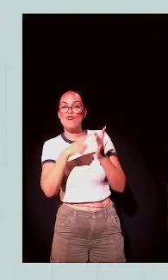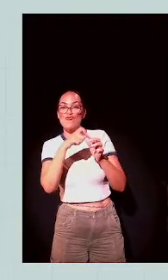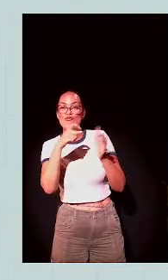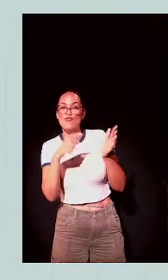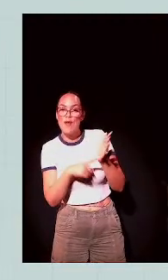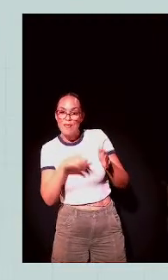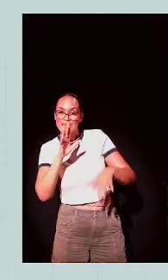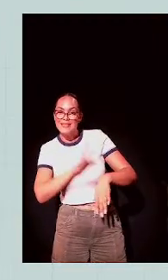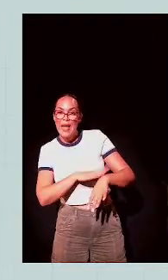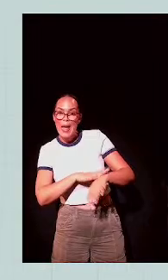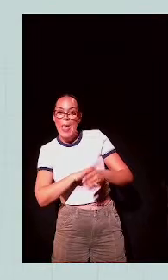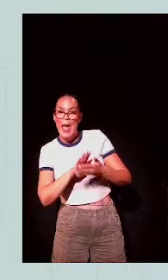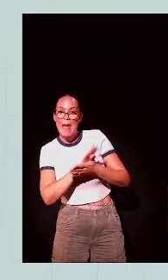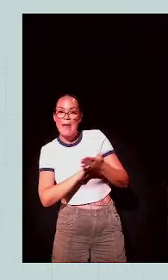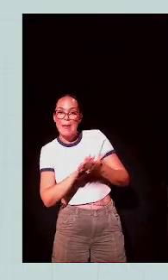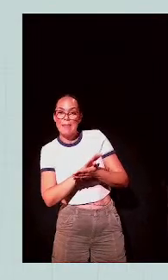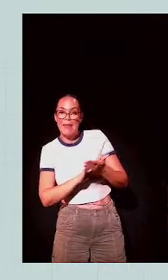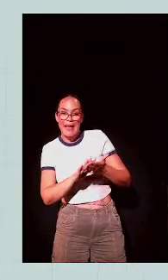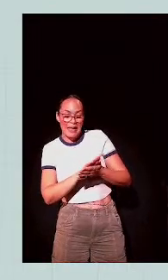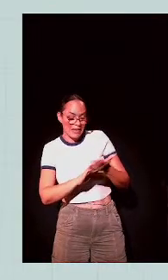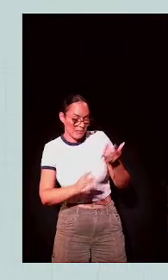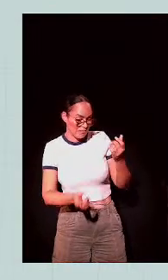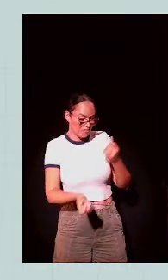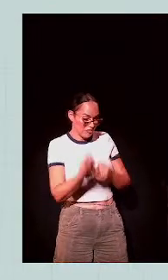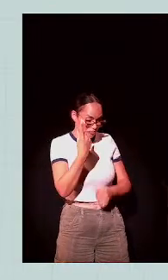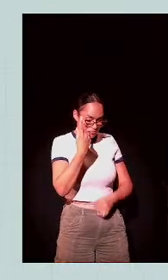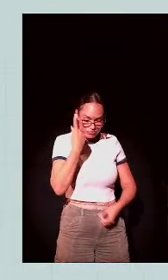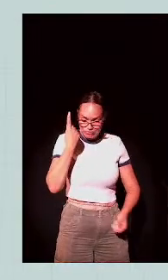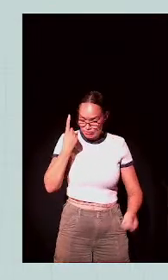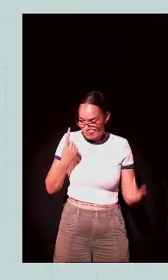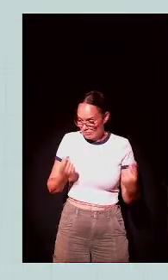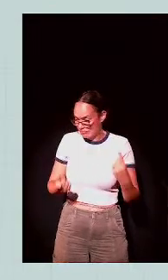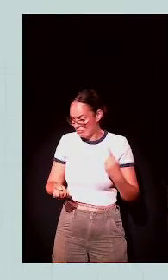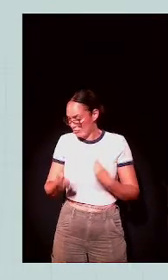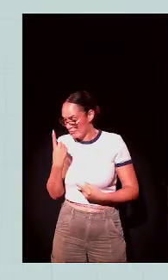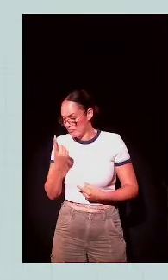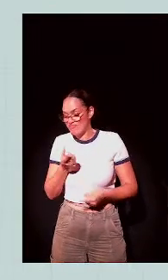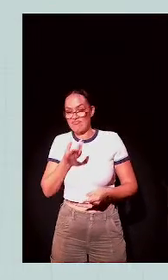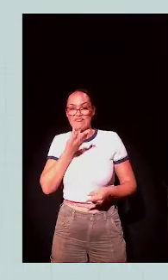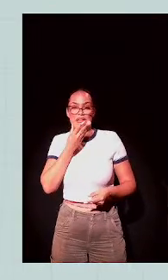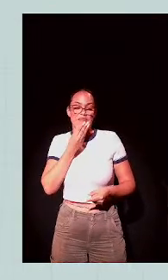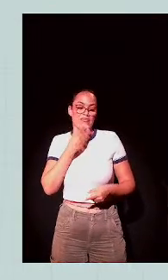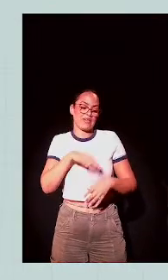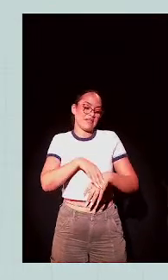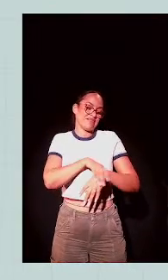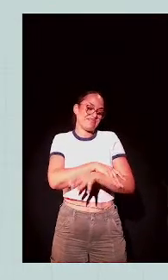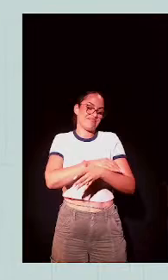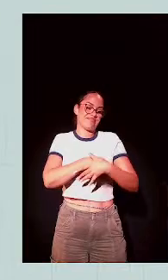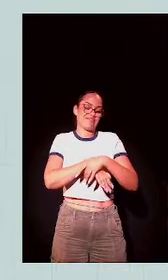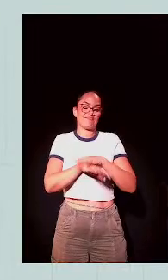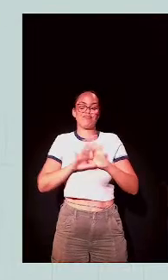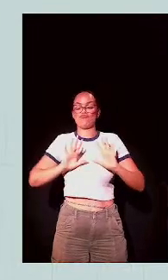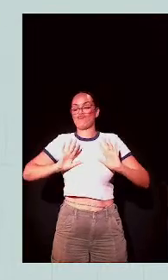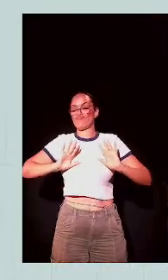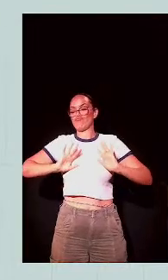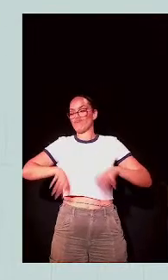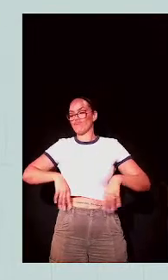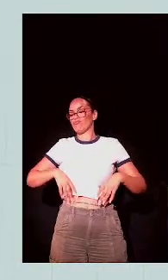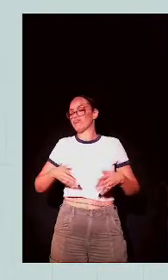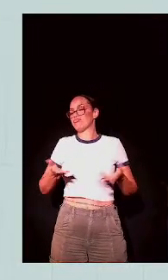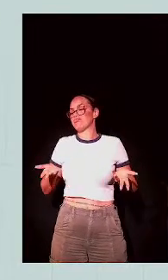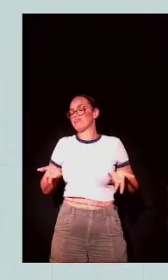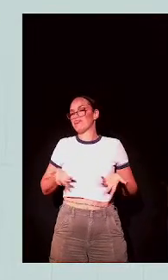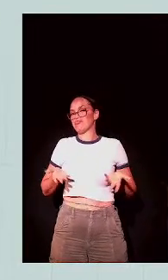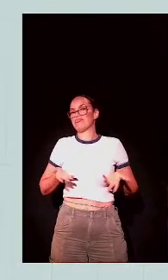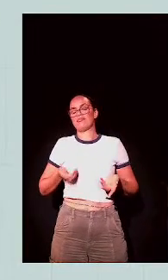means unpredictability, non-productive temporality, or non-linear temporality. And these